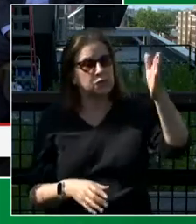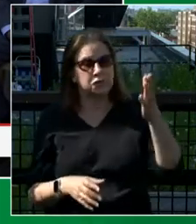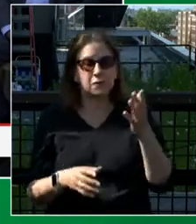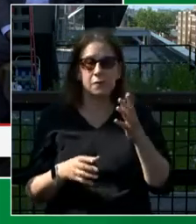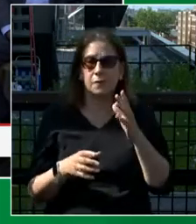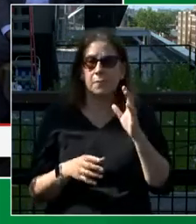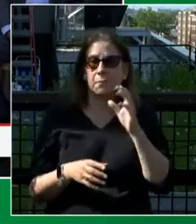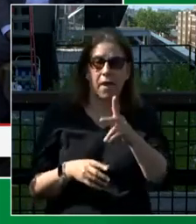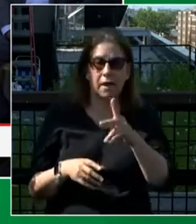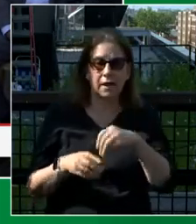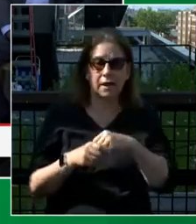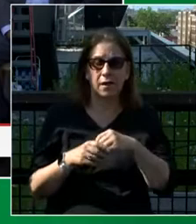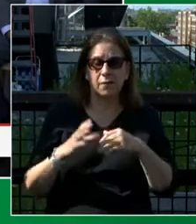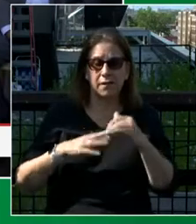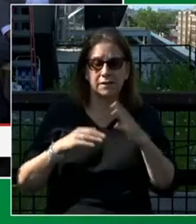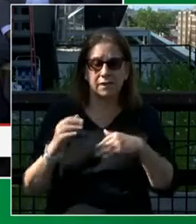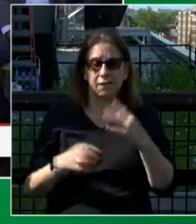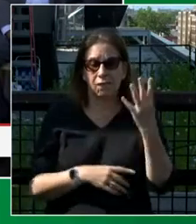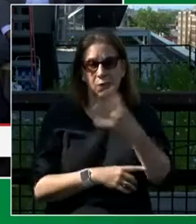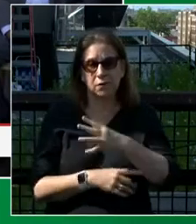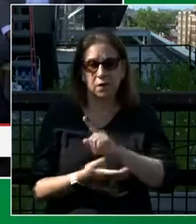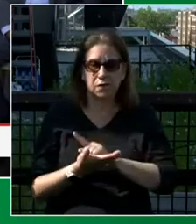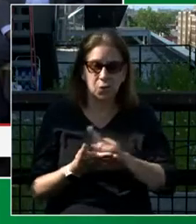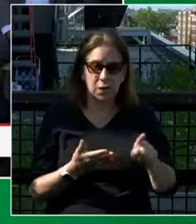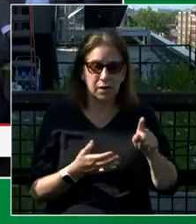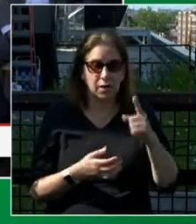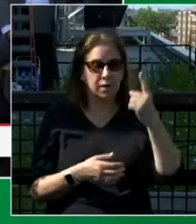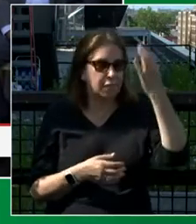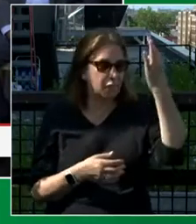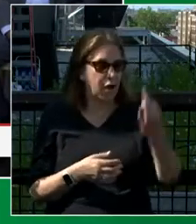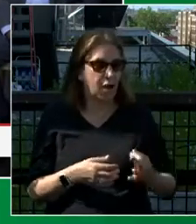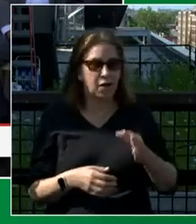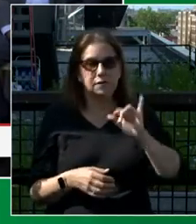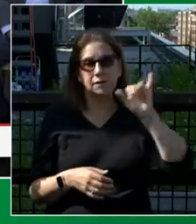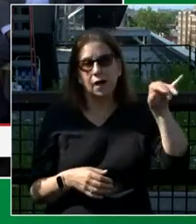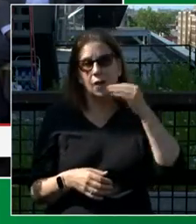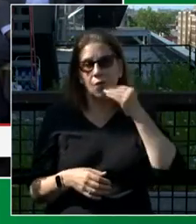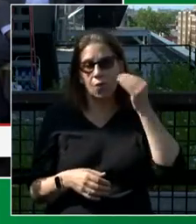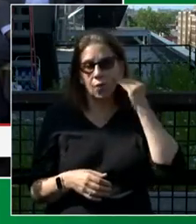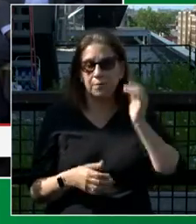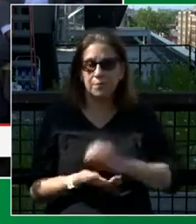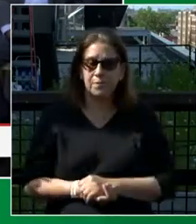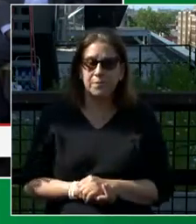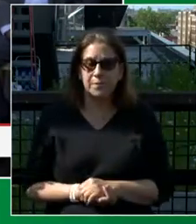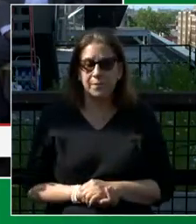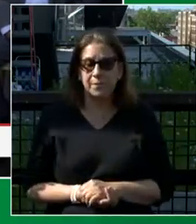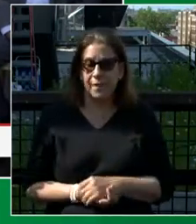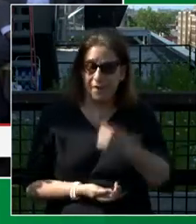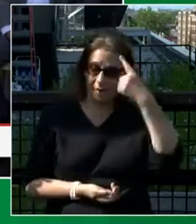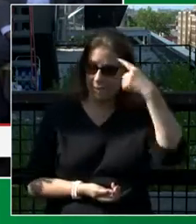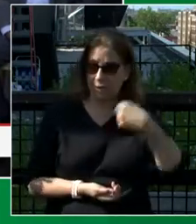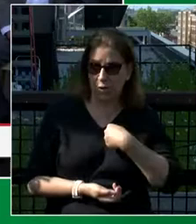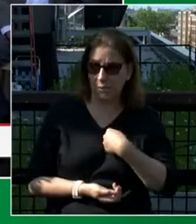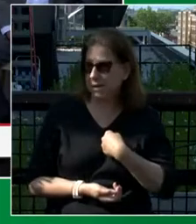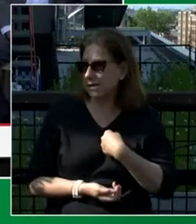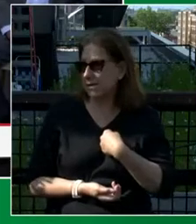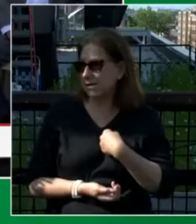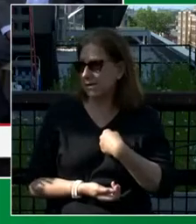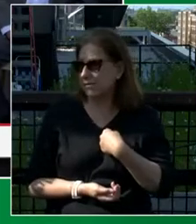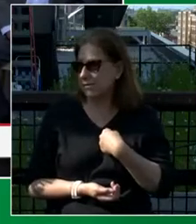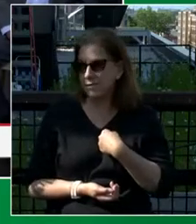together? Well, for us, I'm not in the day-to-day. I work on the business and not in the